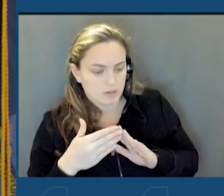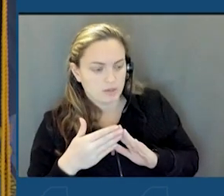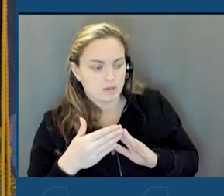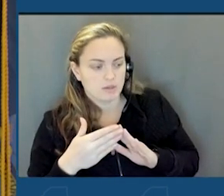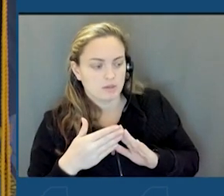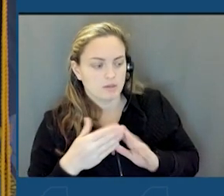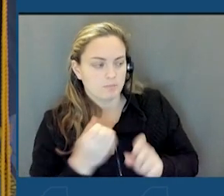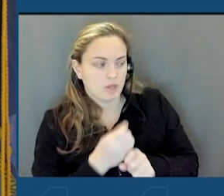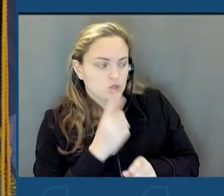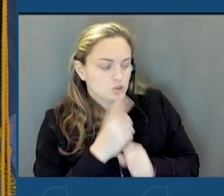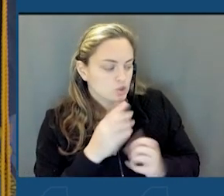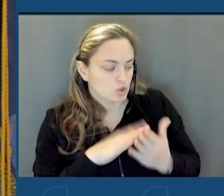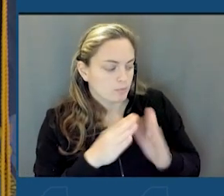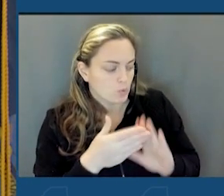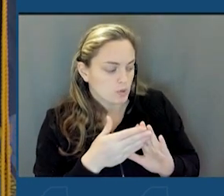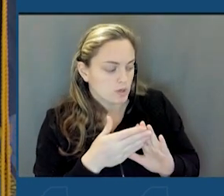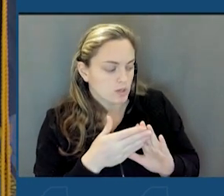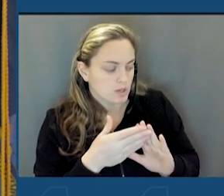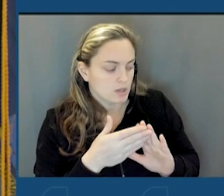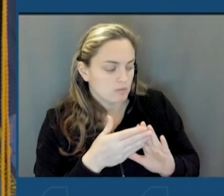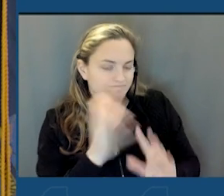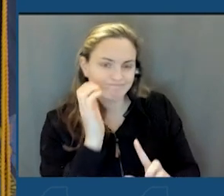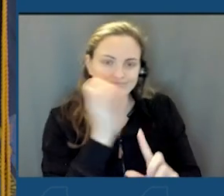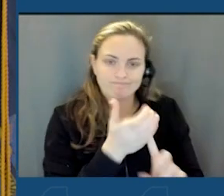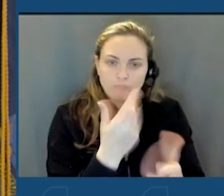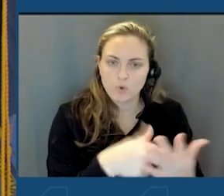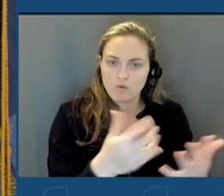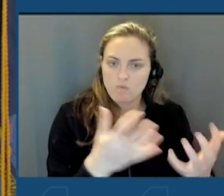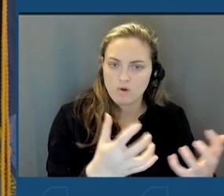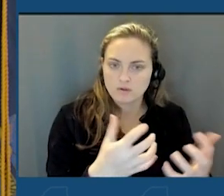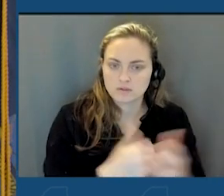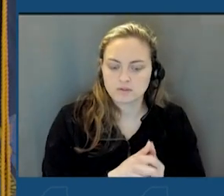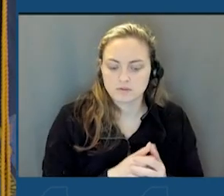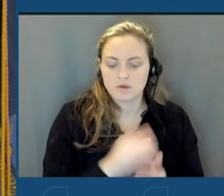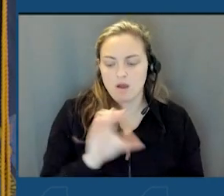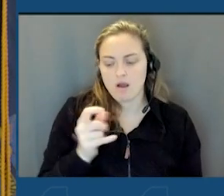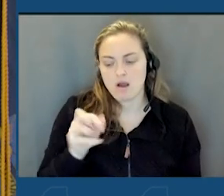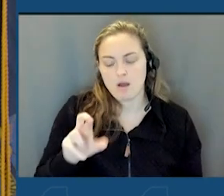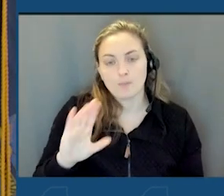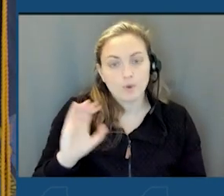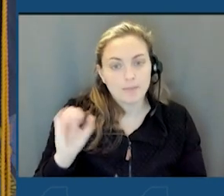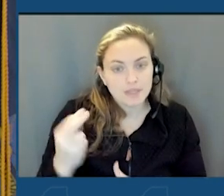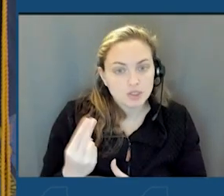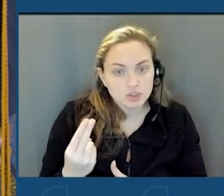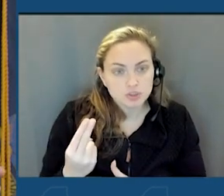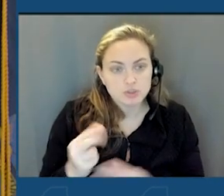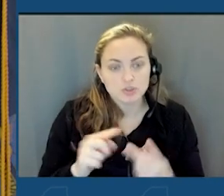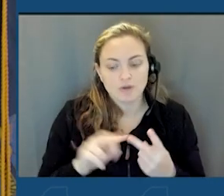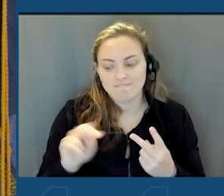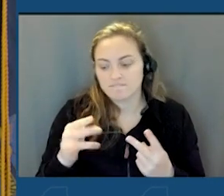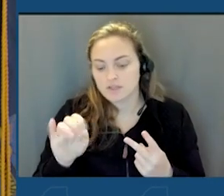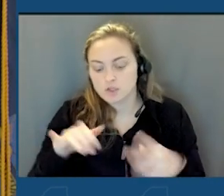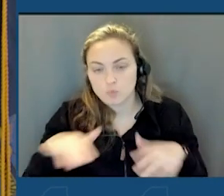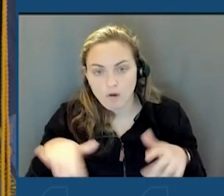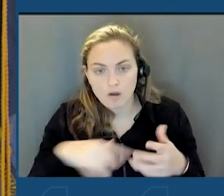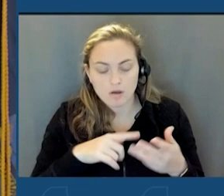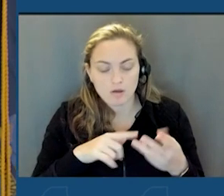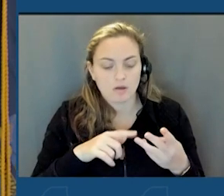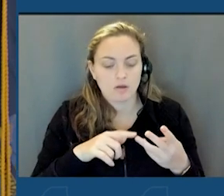the community wants to be. You know, Copper Beach, Village Walk. We